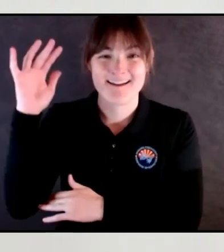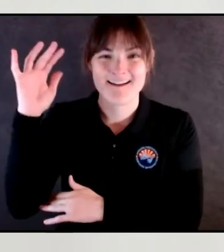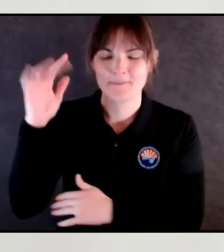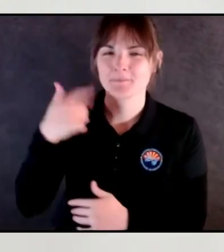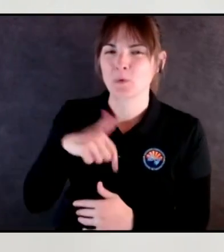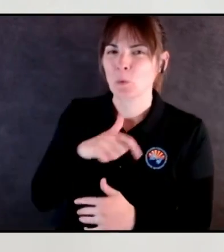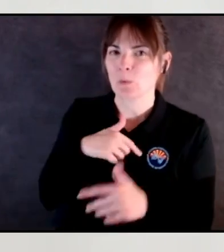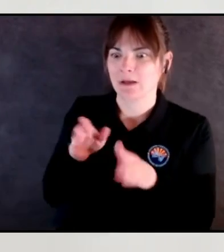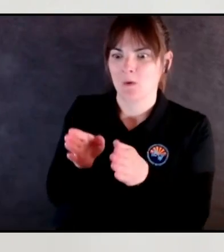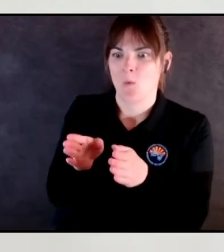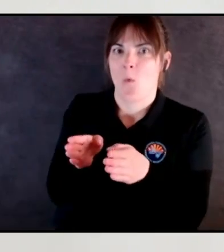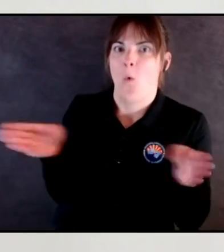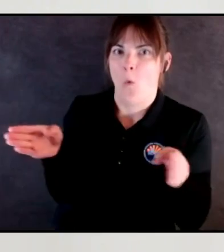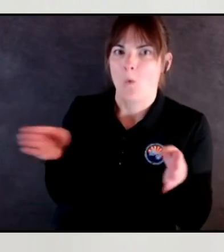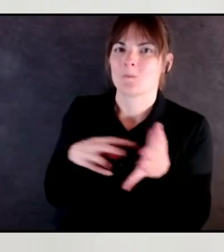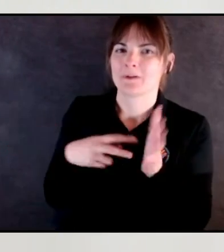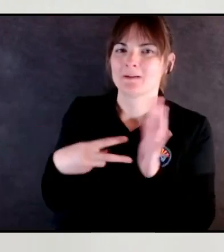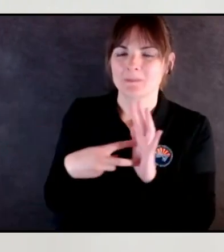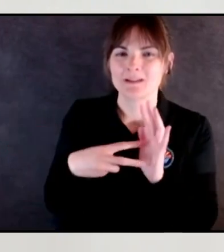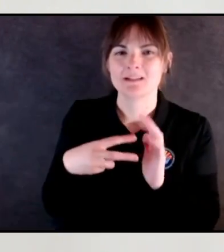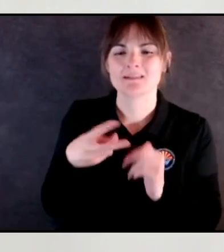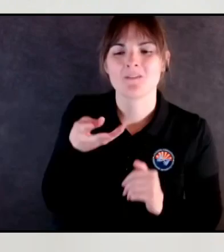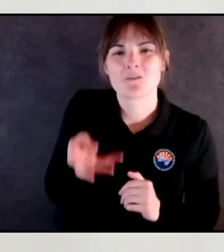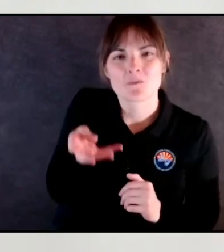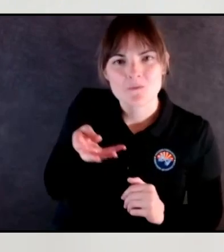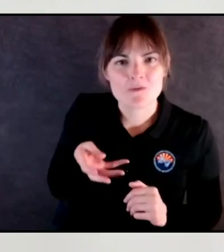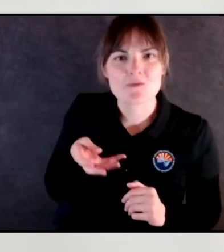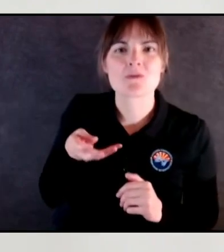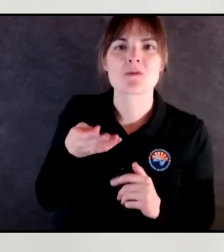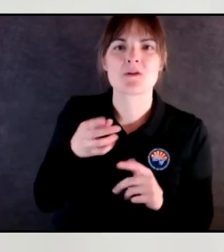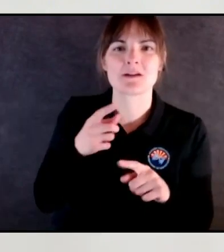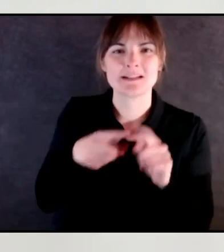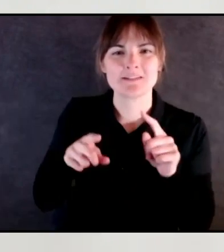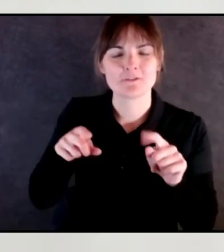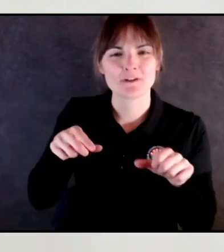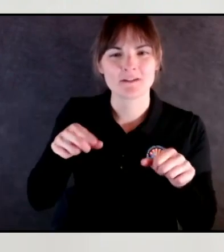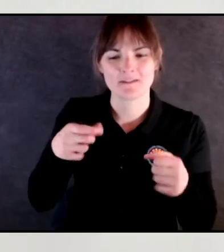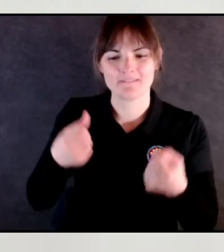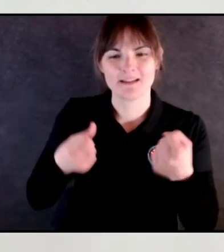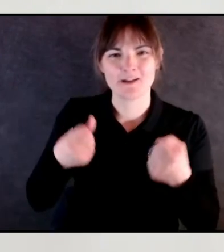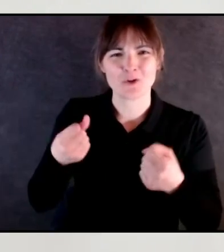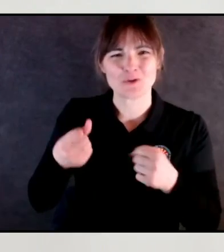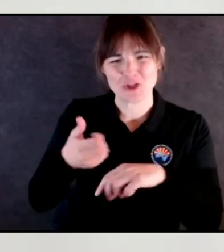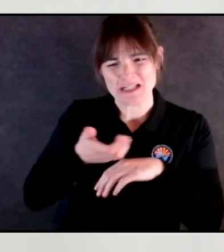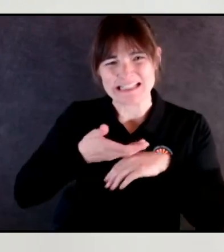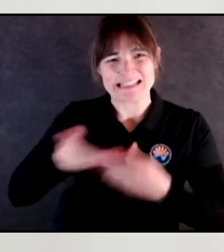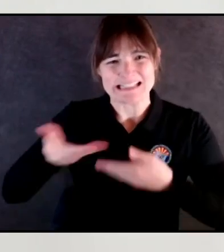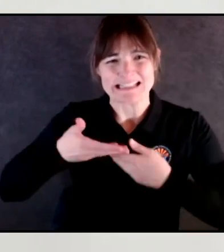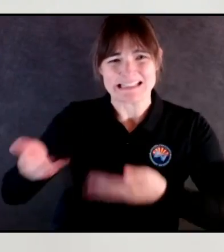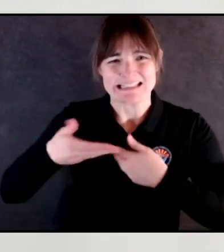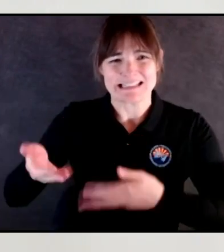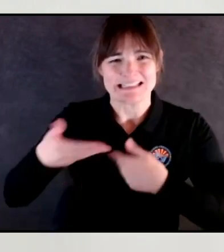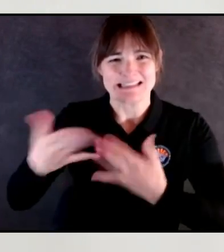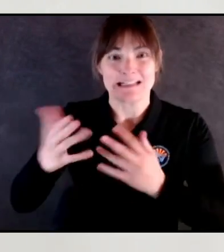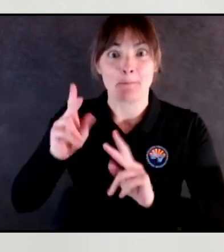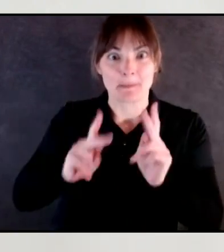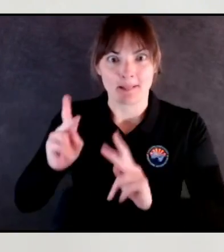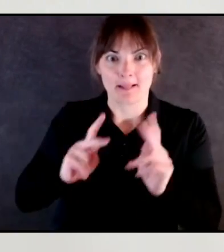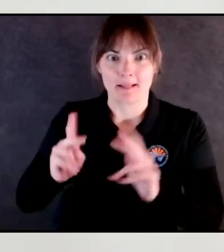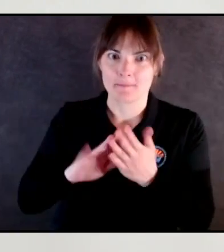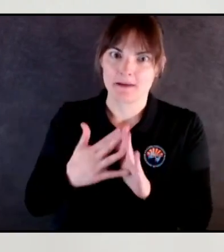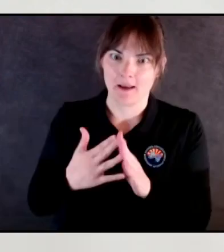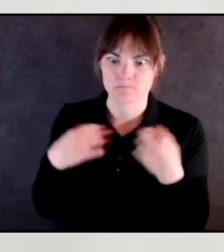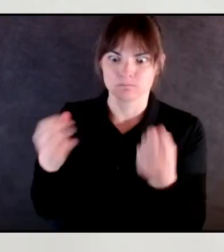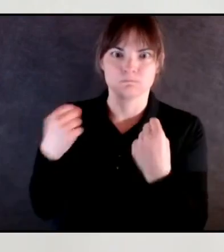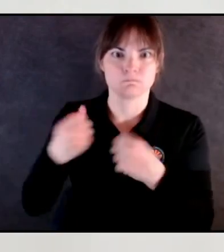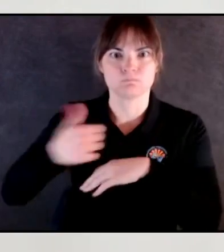access to shuttle crews and supplies up to try to go direct and catch that fire. So that's their main focus right now for the next 2 or 3 days,